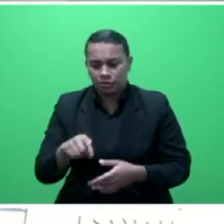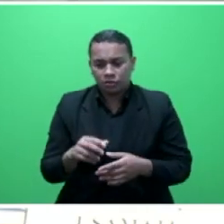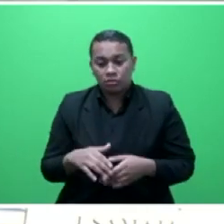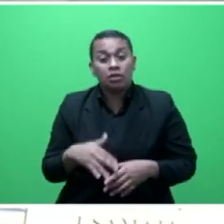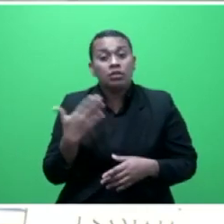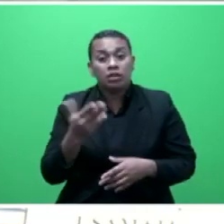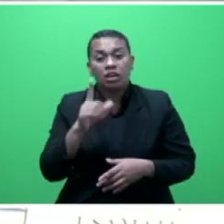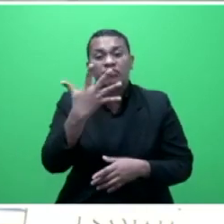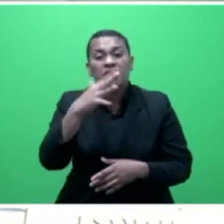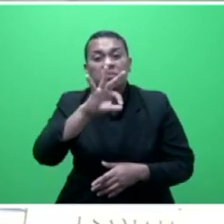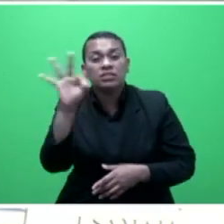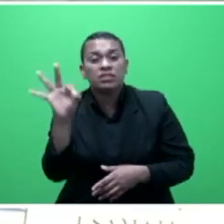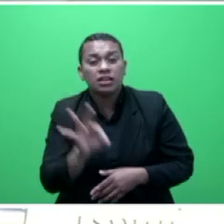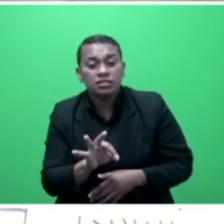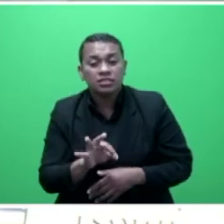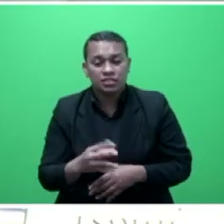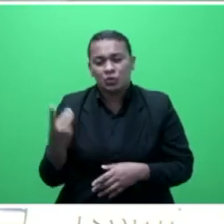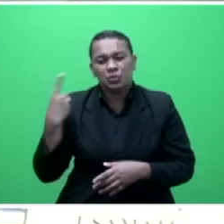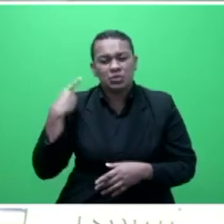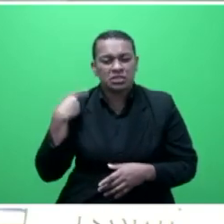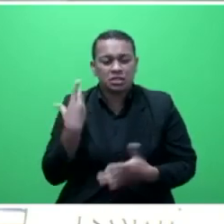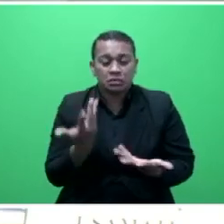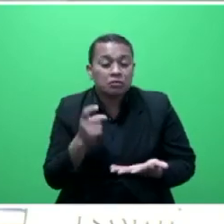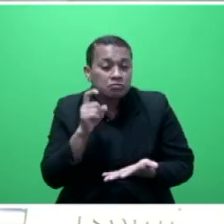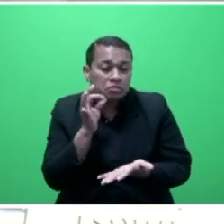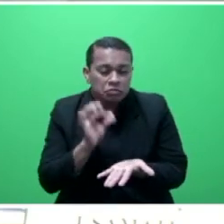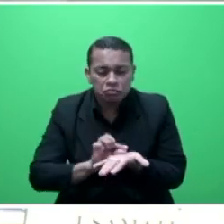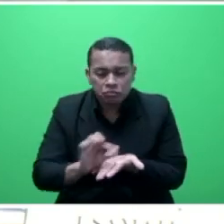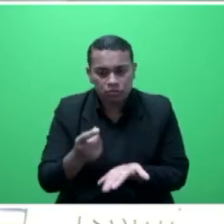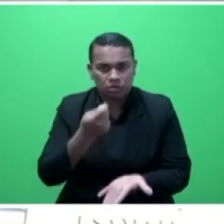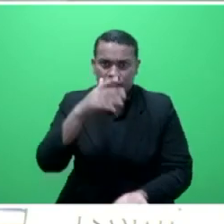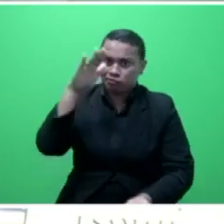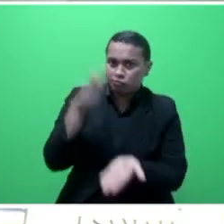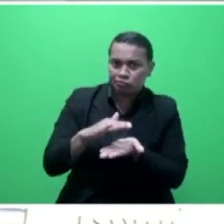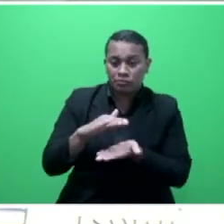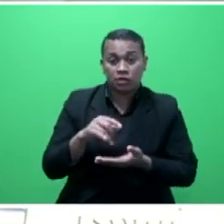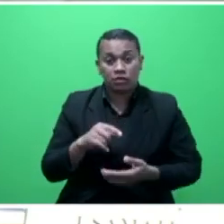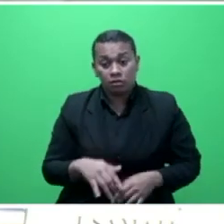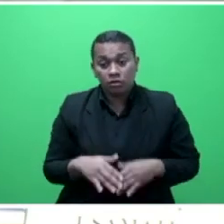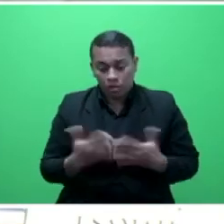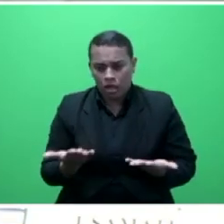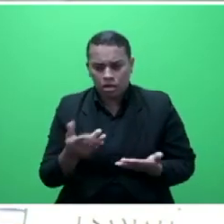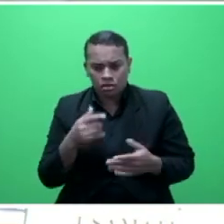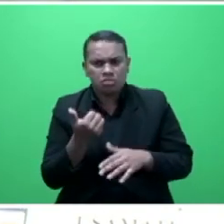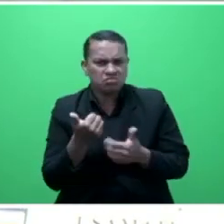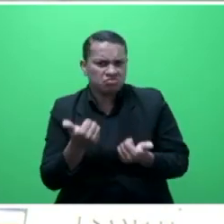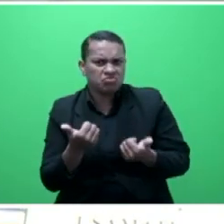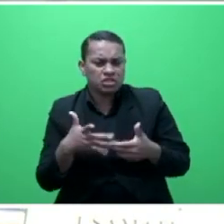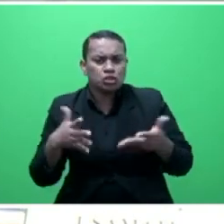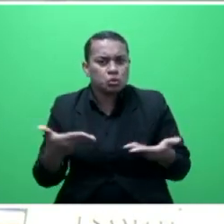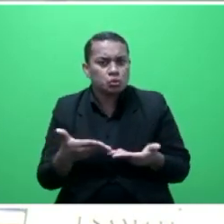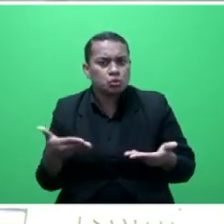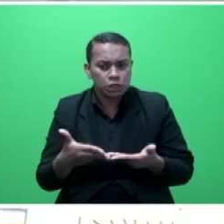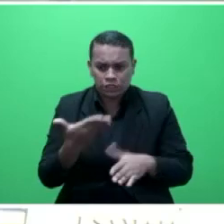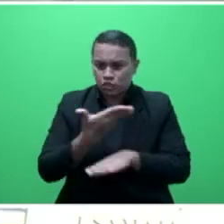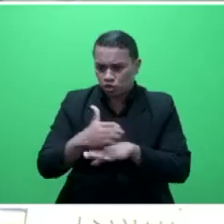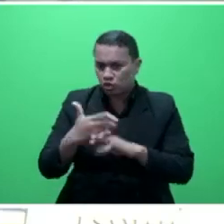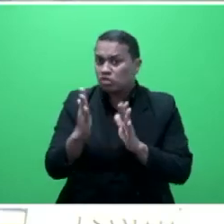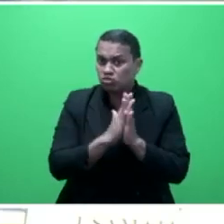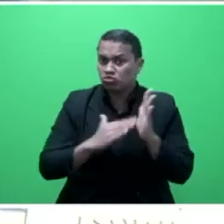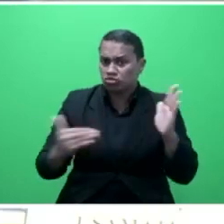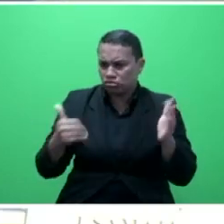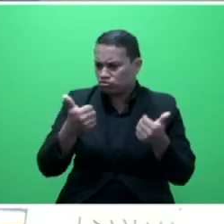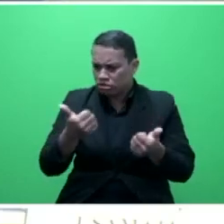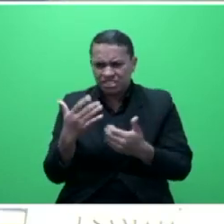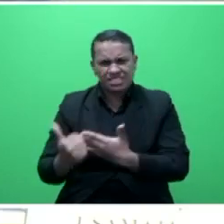duty. By getting these more agile vehicles on our roads, we actually keep our roads from deteriorating. We're also thankful to